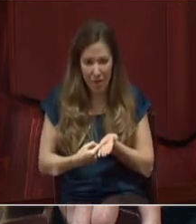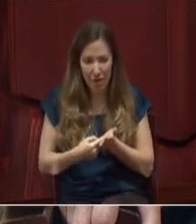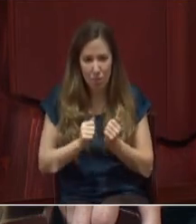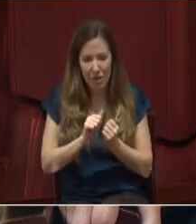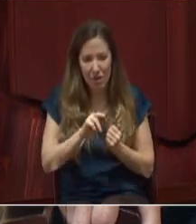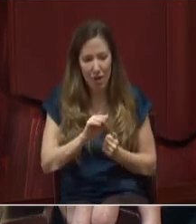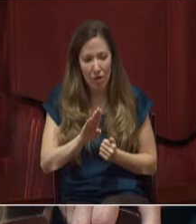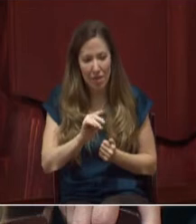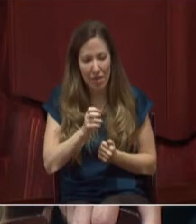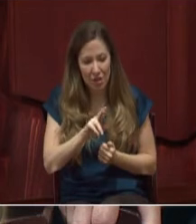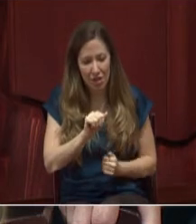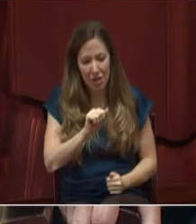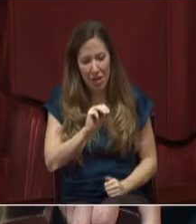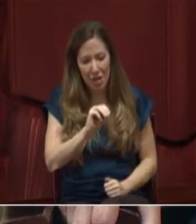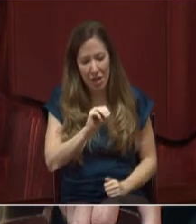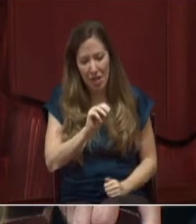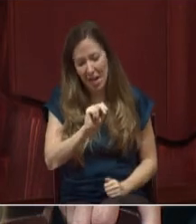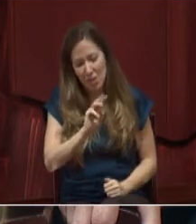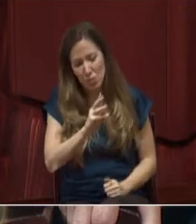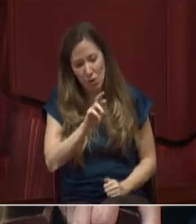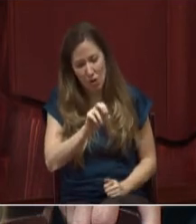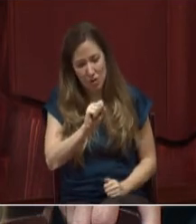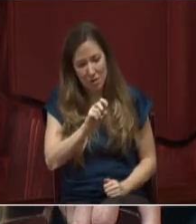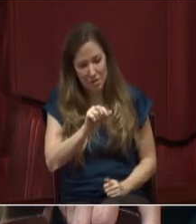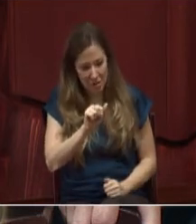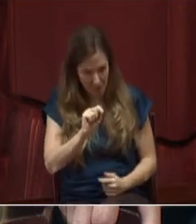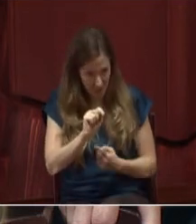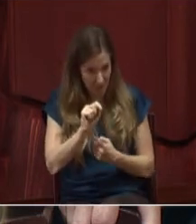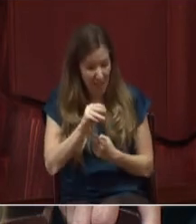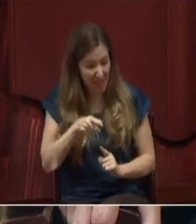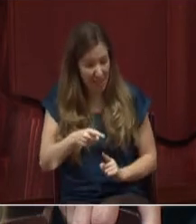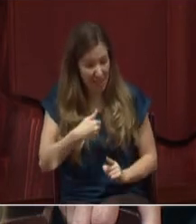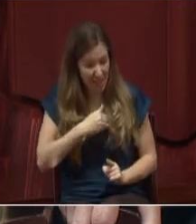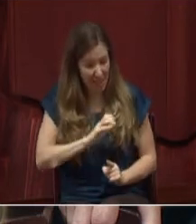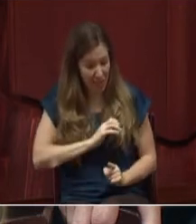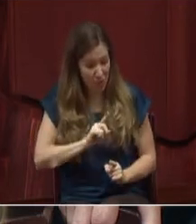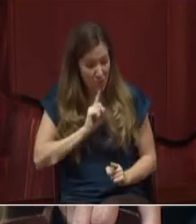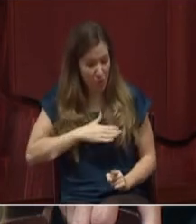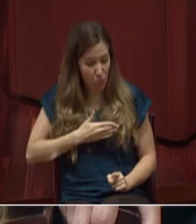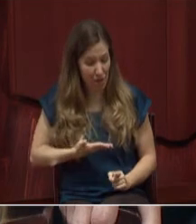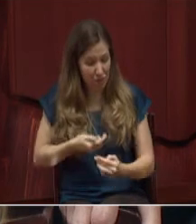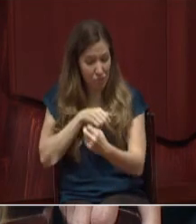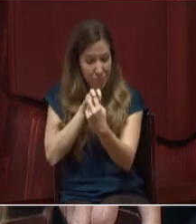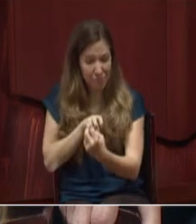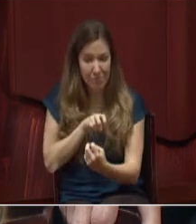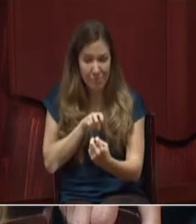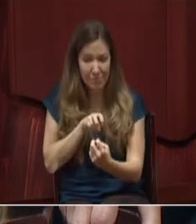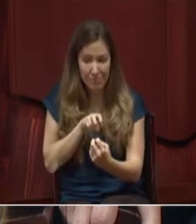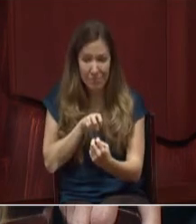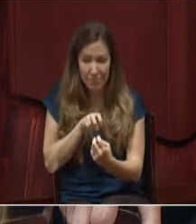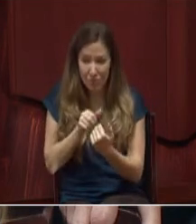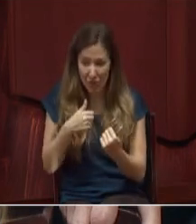who had the statesmanship and character to be willing to engage against the counsel of every Arab